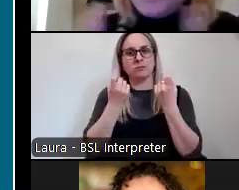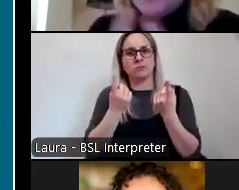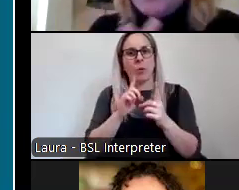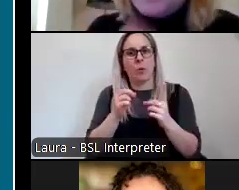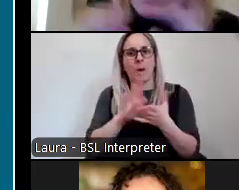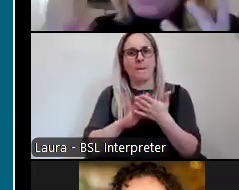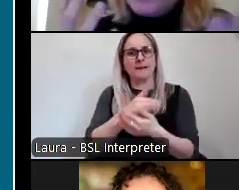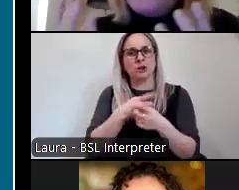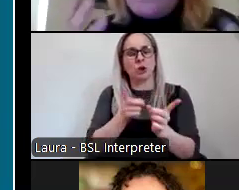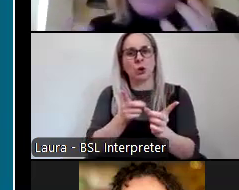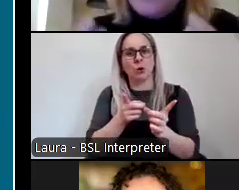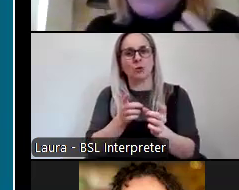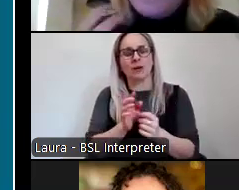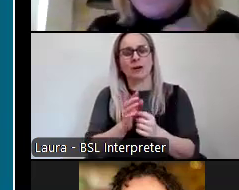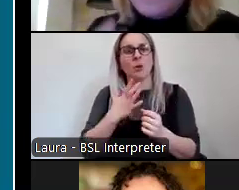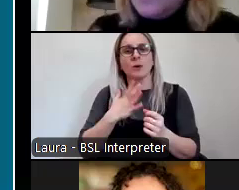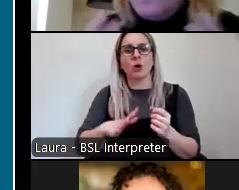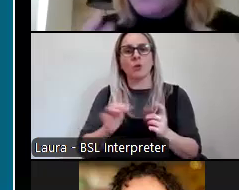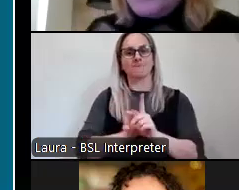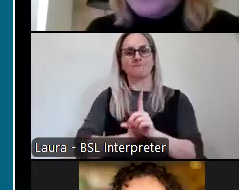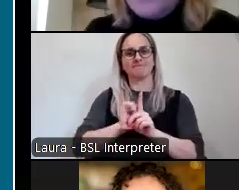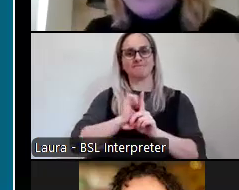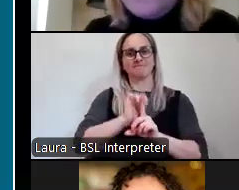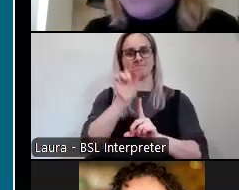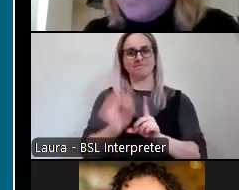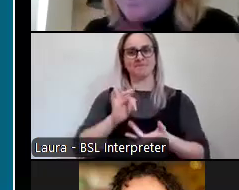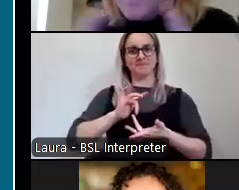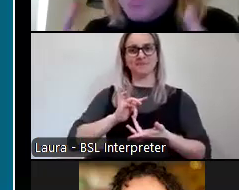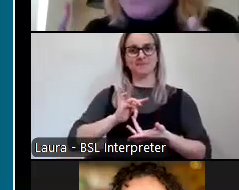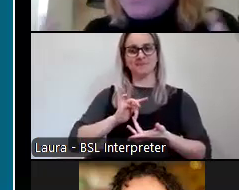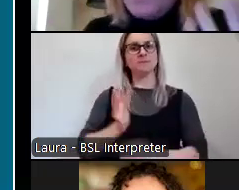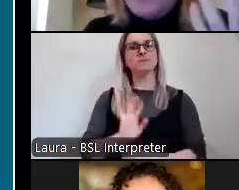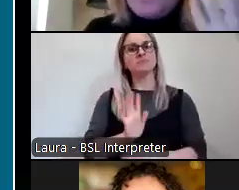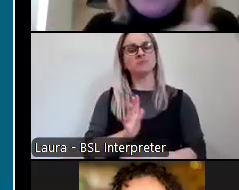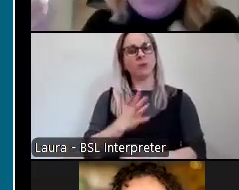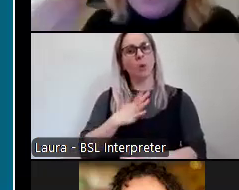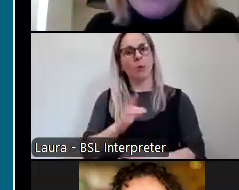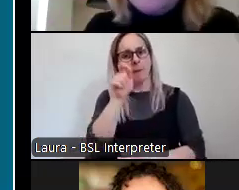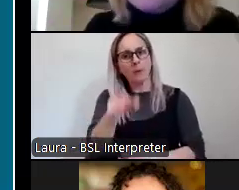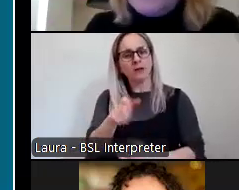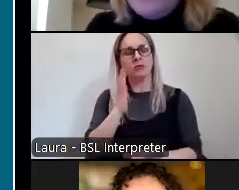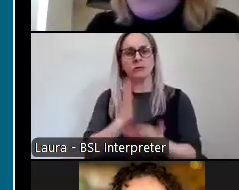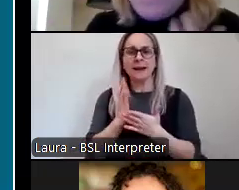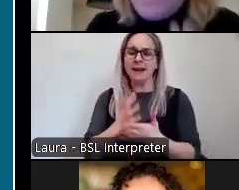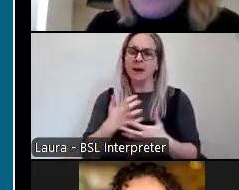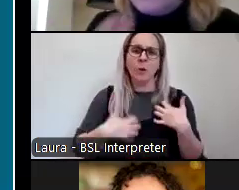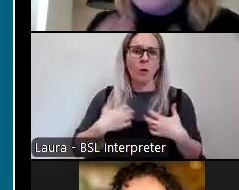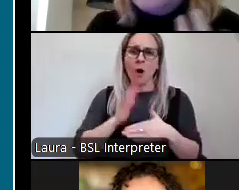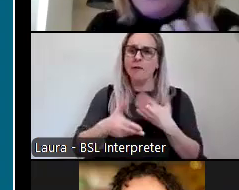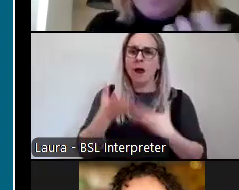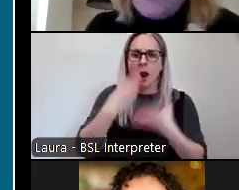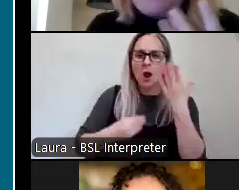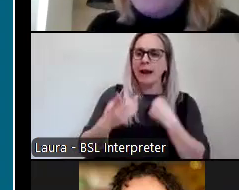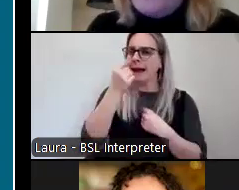finished product. We're looking for people who are really open to learning about themselves and have an understanding of where they're at